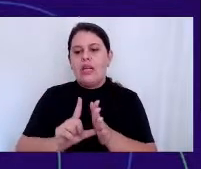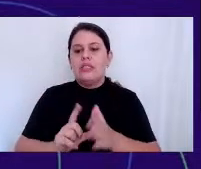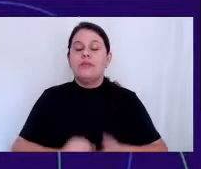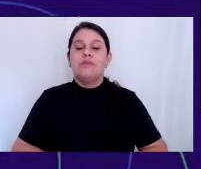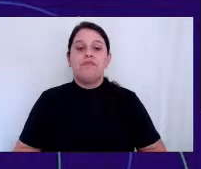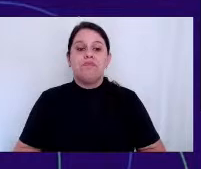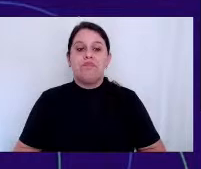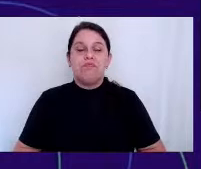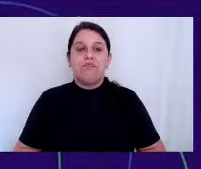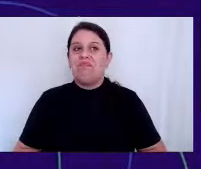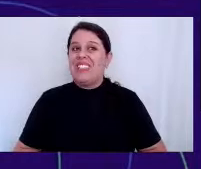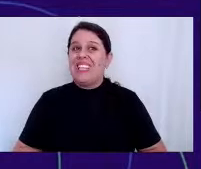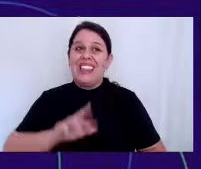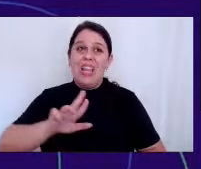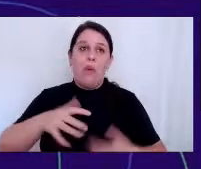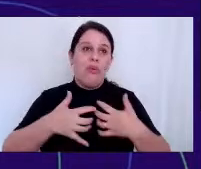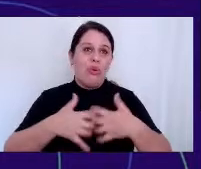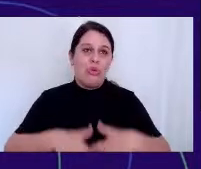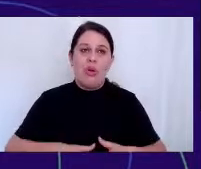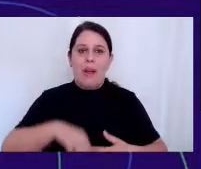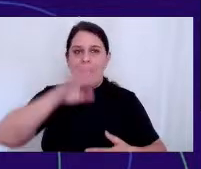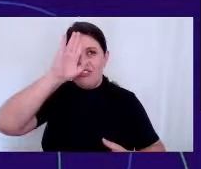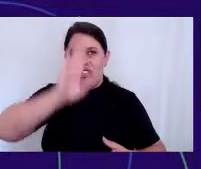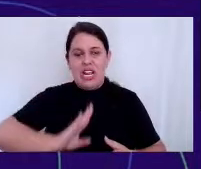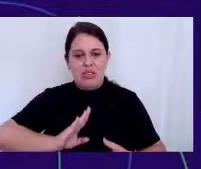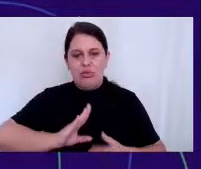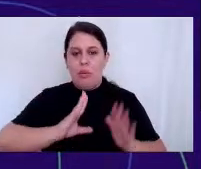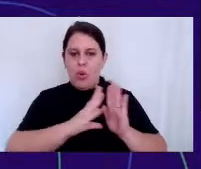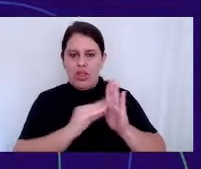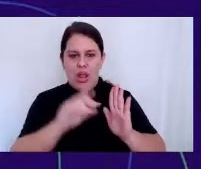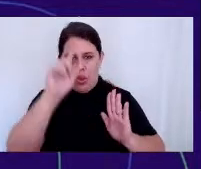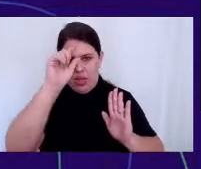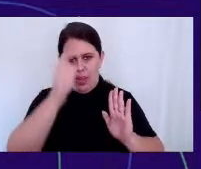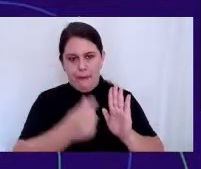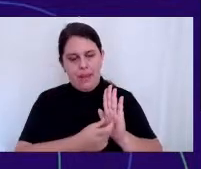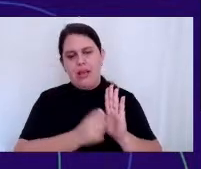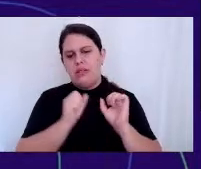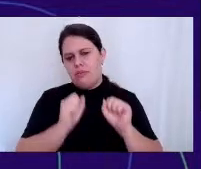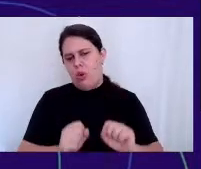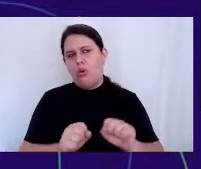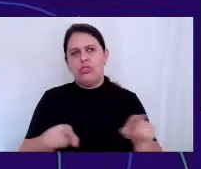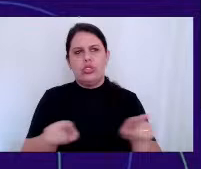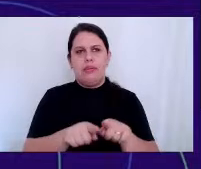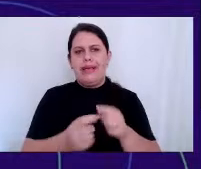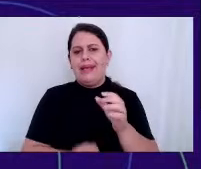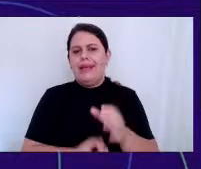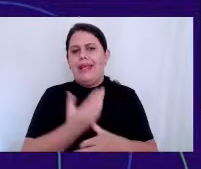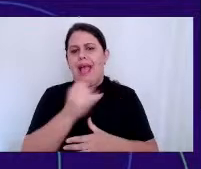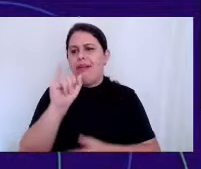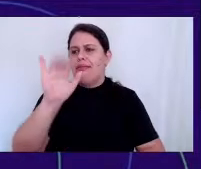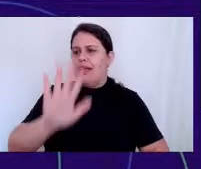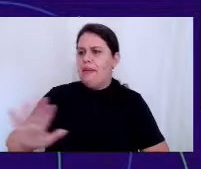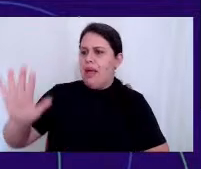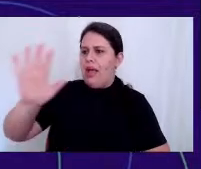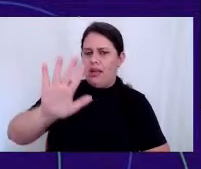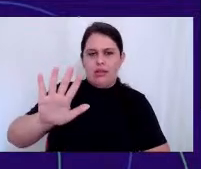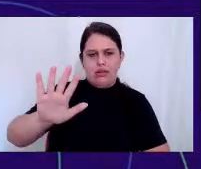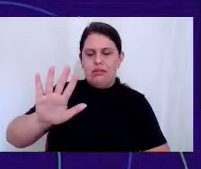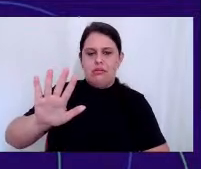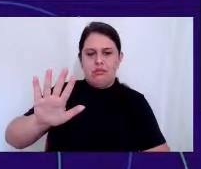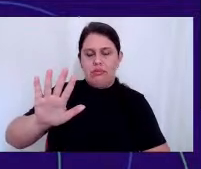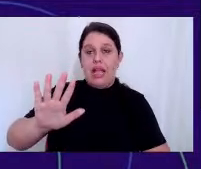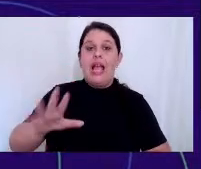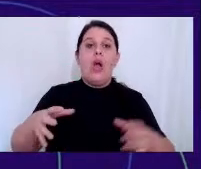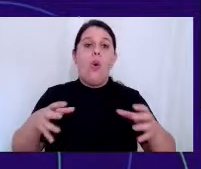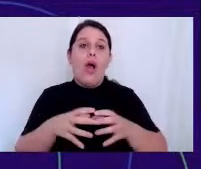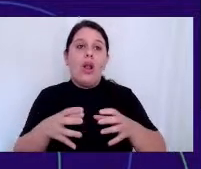but you can even support with image creation. So for example, for a young learner class, you might want your chatbot or